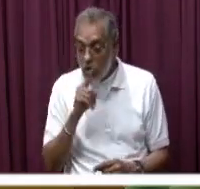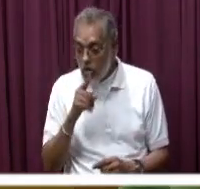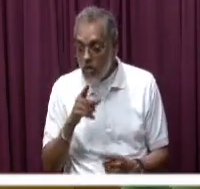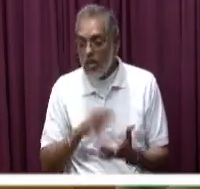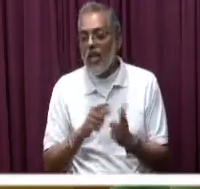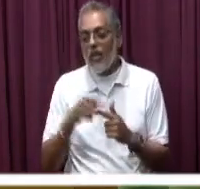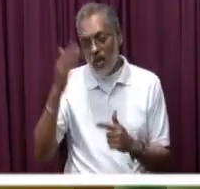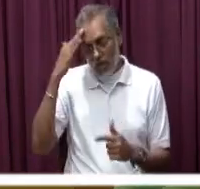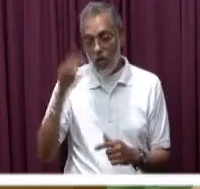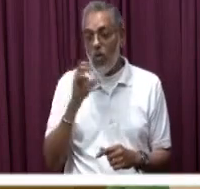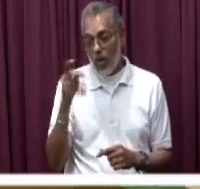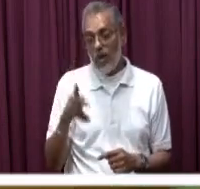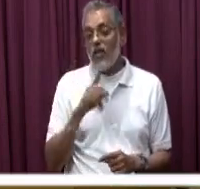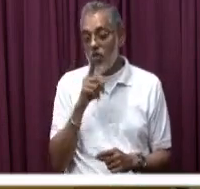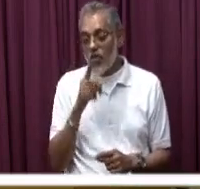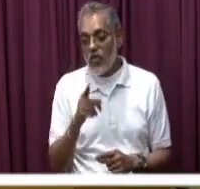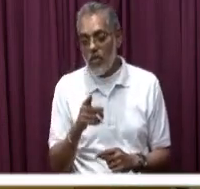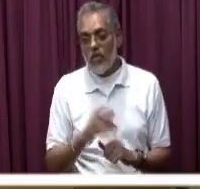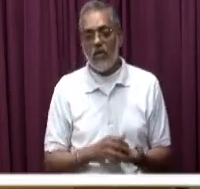knowing what the church is teaching,